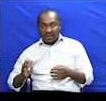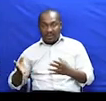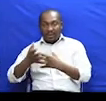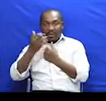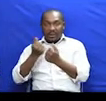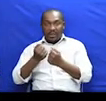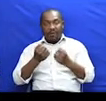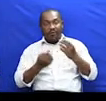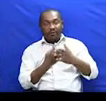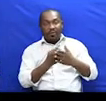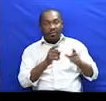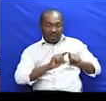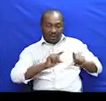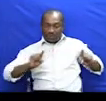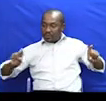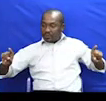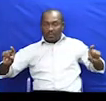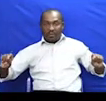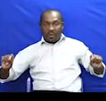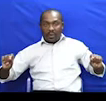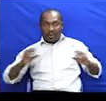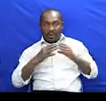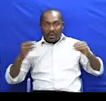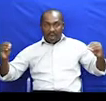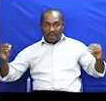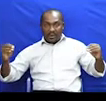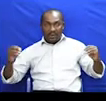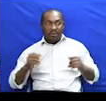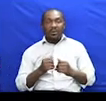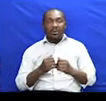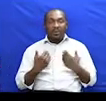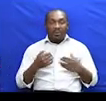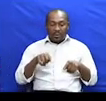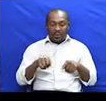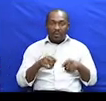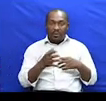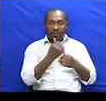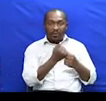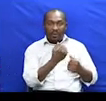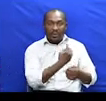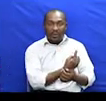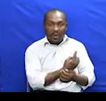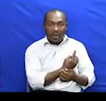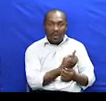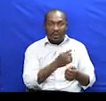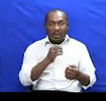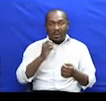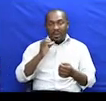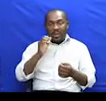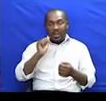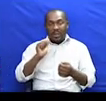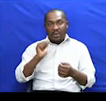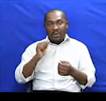the coefficient number of an acid and base. So here for a base there is 1, here for acid there is 2. So number of